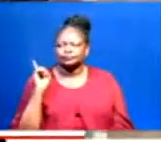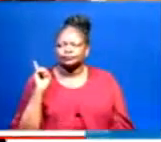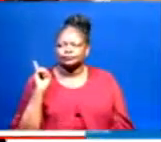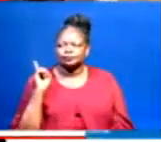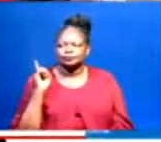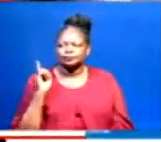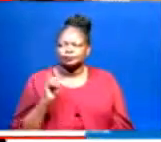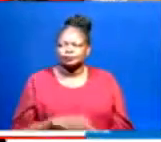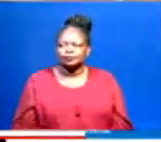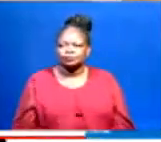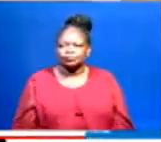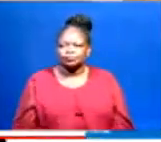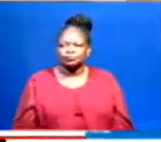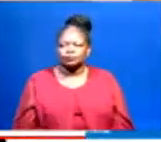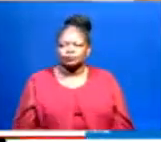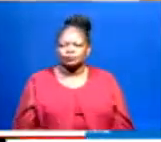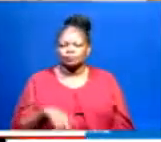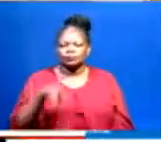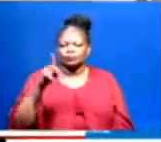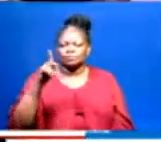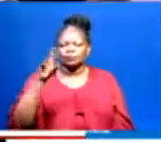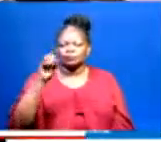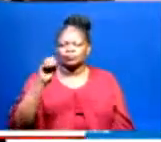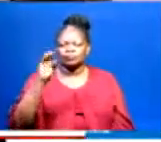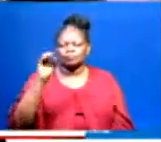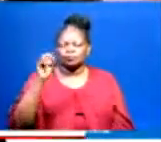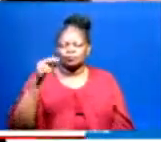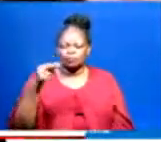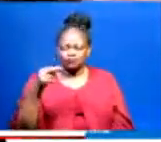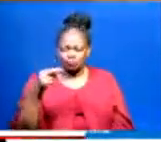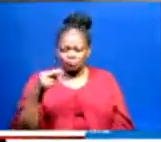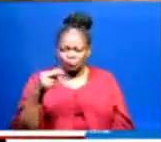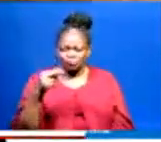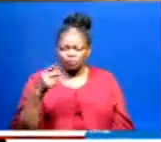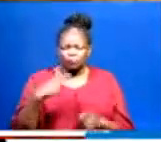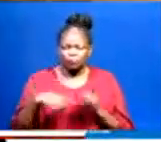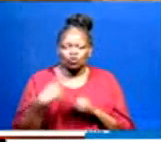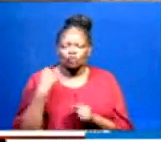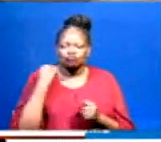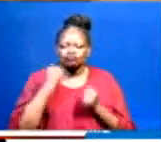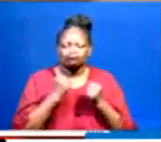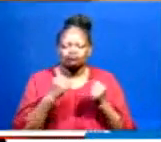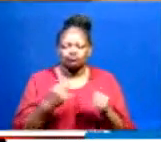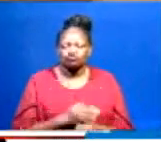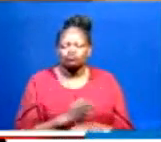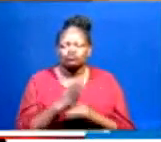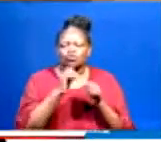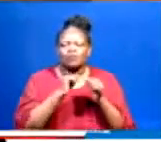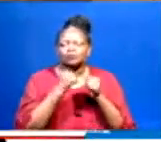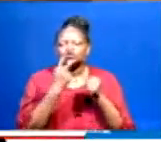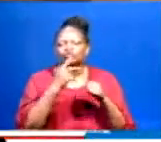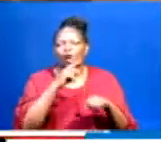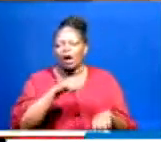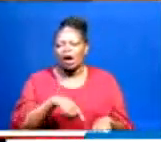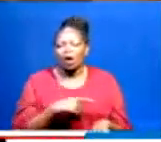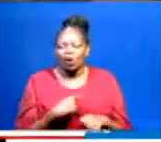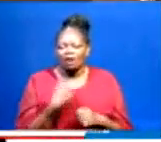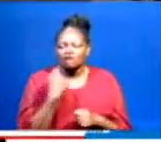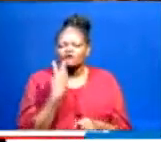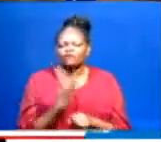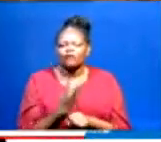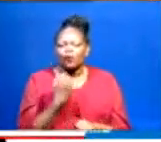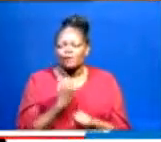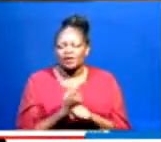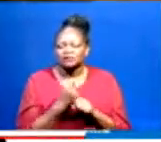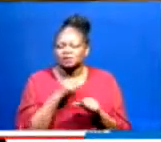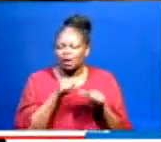Bernard Koech won the 2023 edition of the Haspa Hamburg Marathon in a course record time of 2 hours, 4 minutes and 9